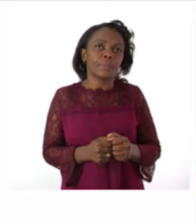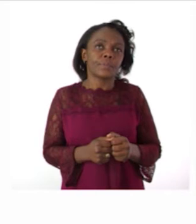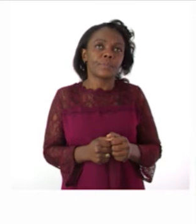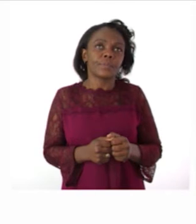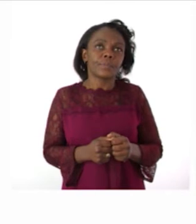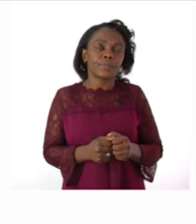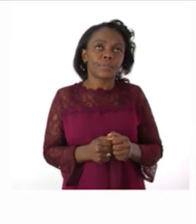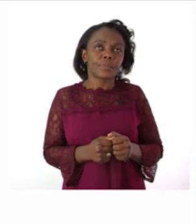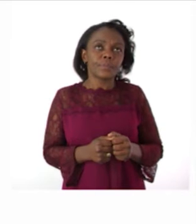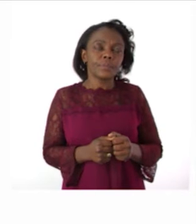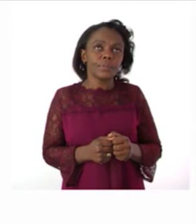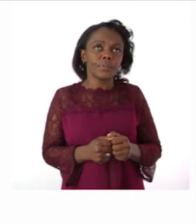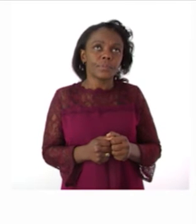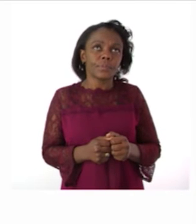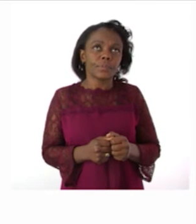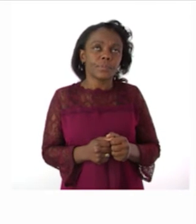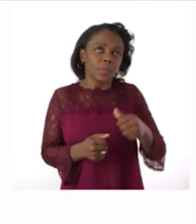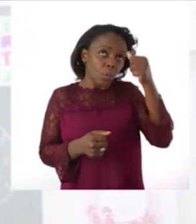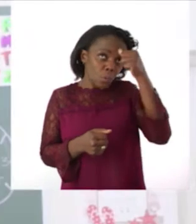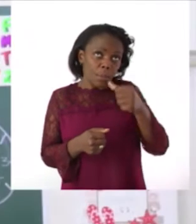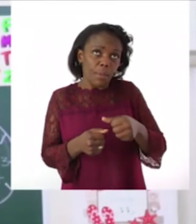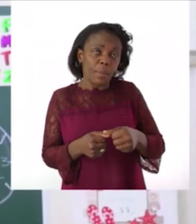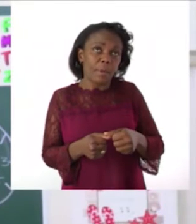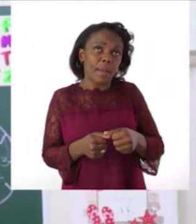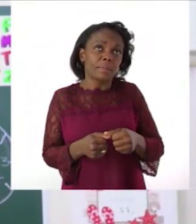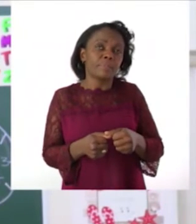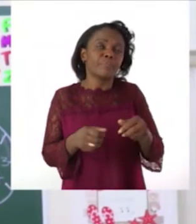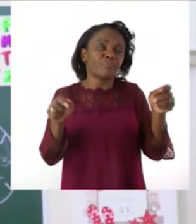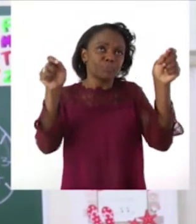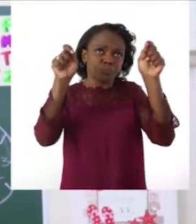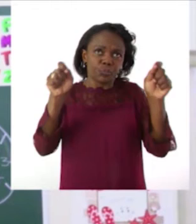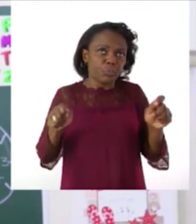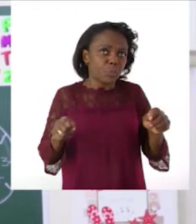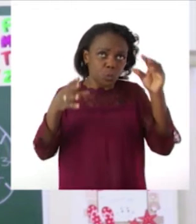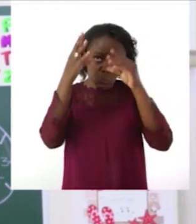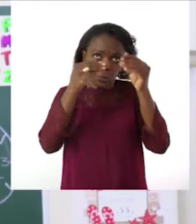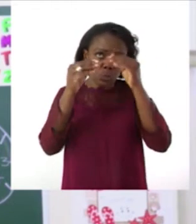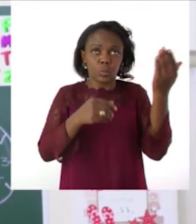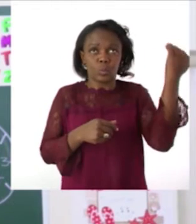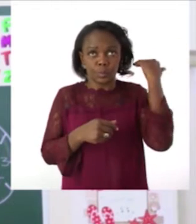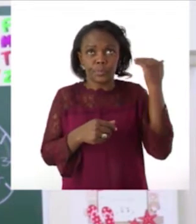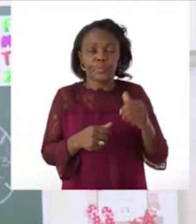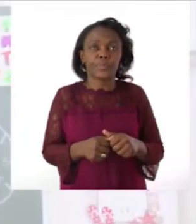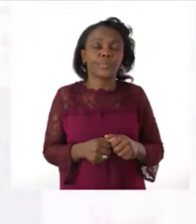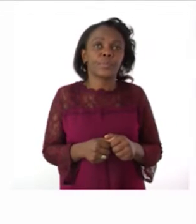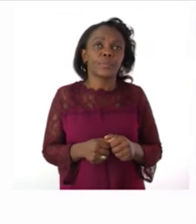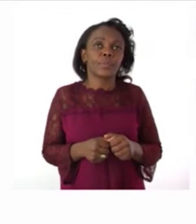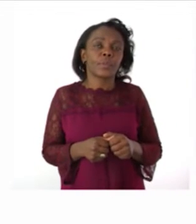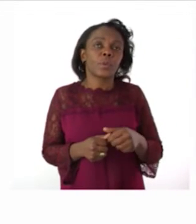page 29. I'm sure you still remember about the shapes that we did. Now, when we check there on